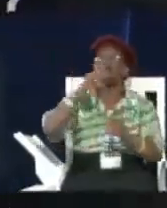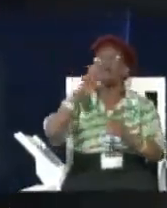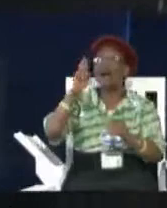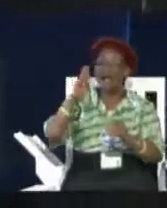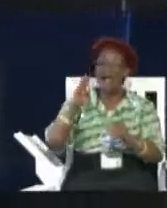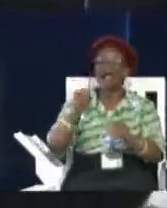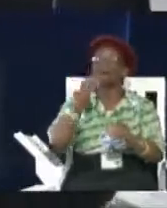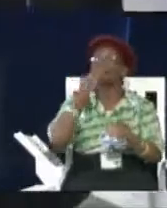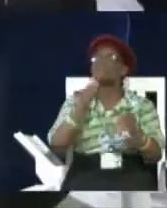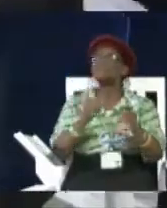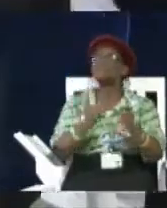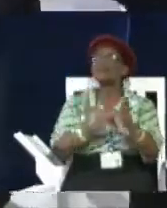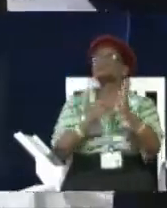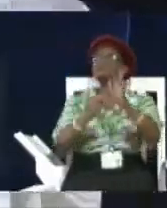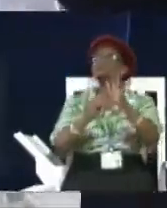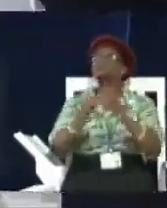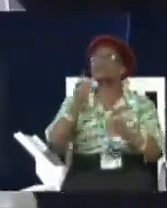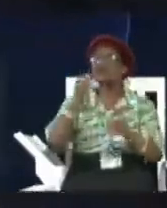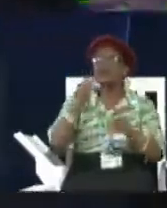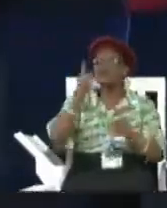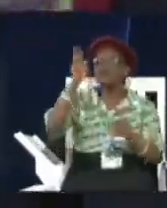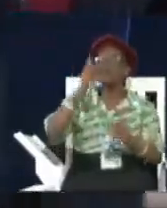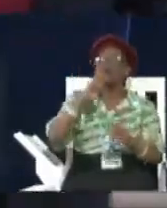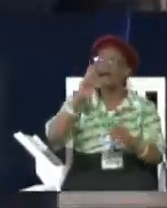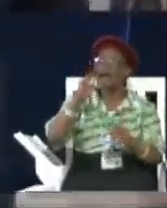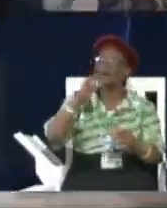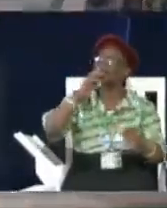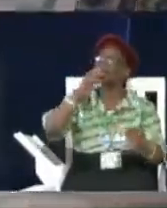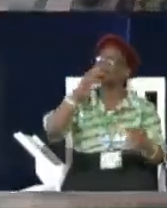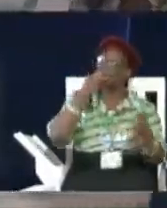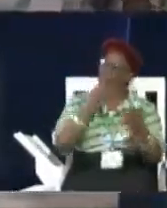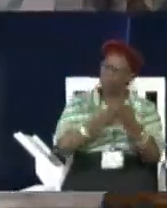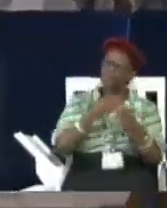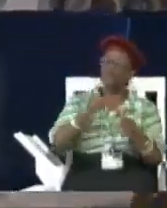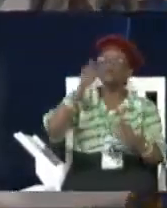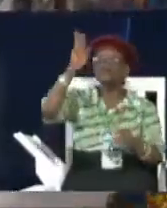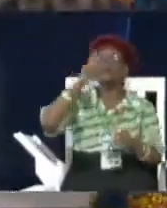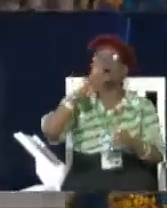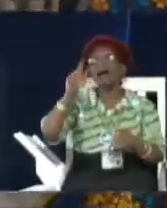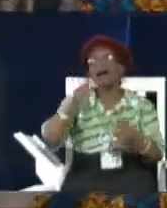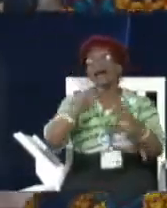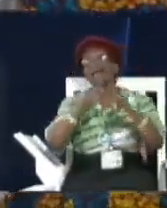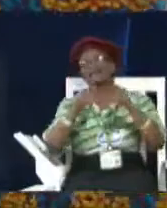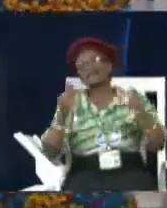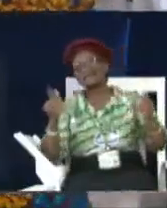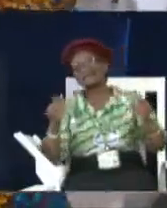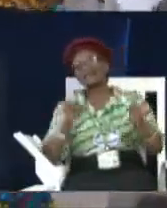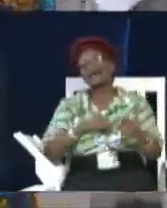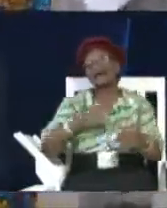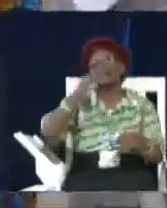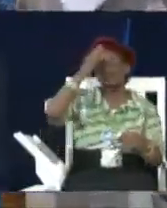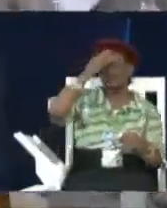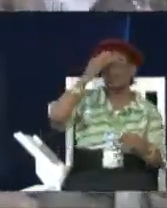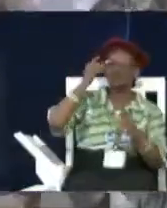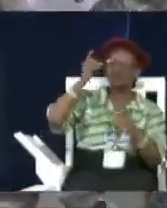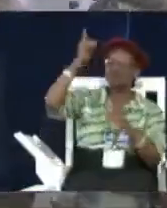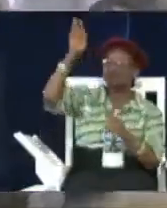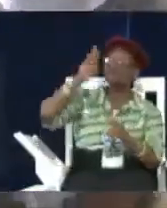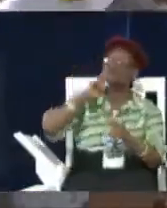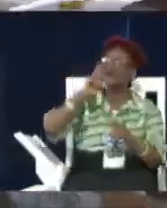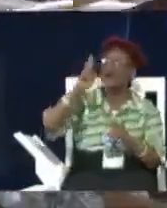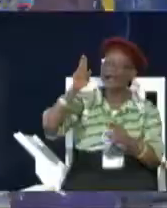majestic. Oh, my Father, my God, I bless your holy name. I know you are wearing